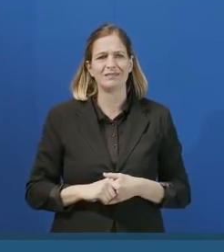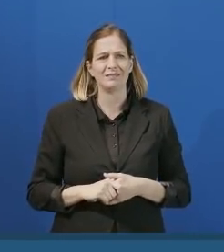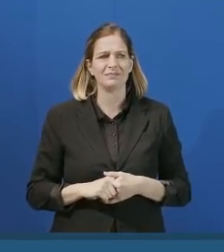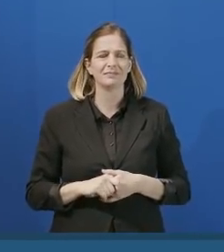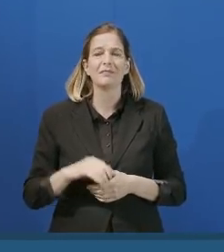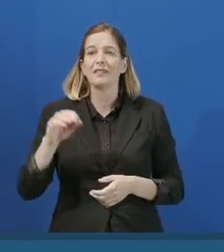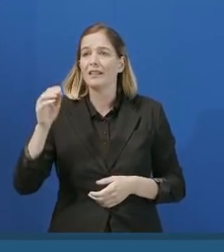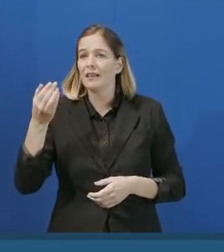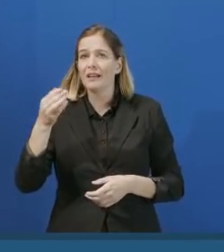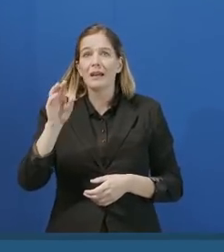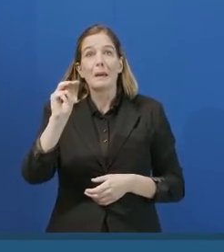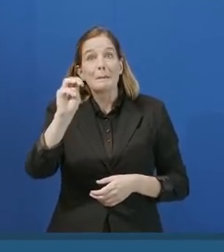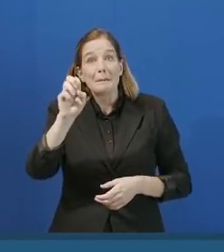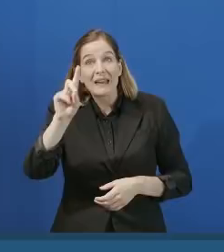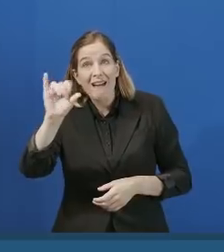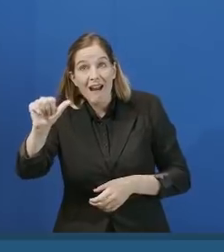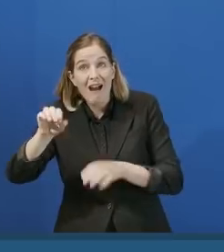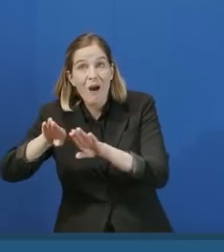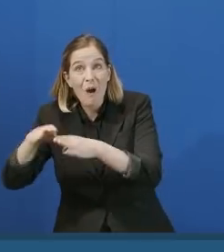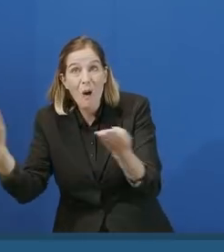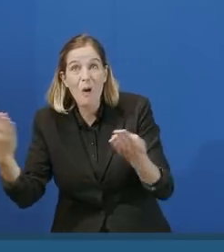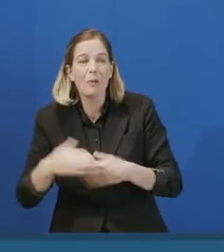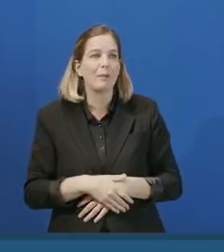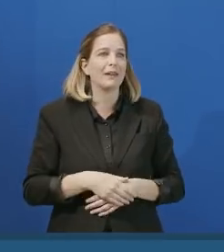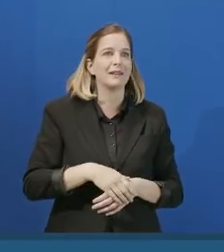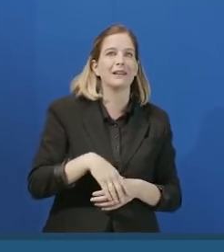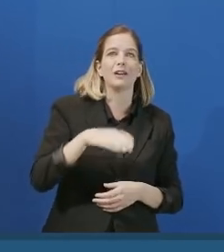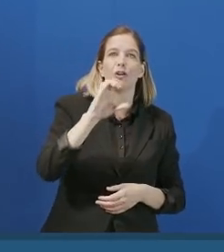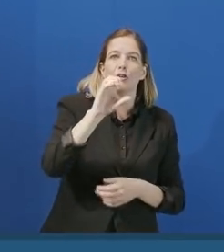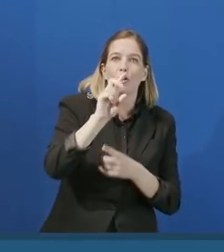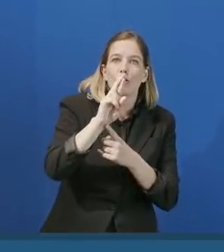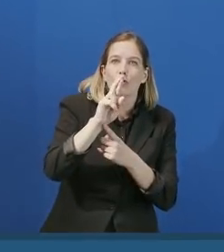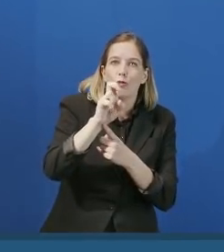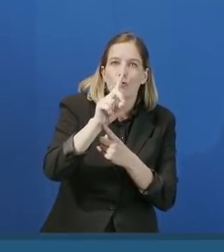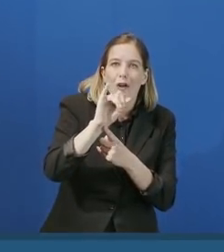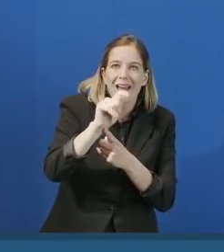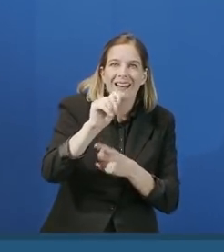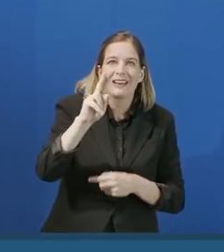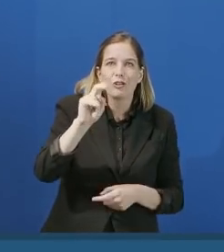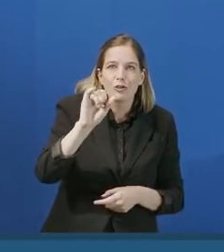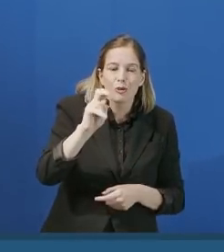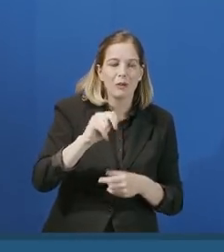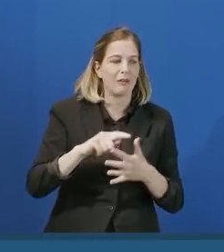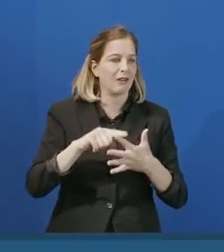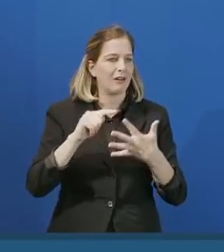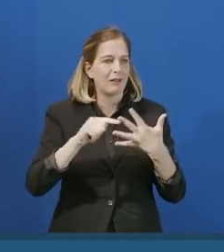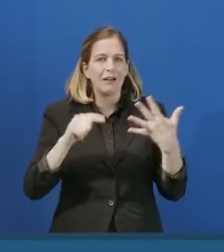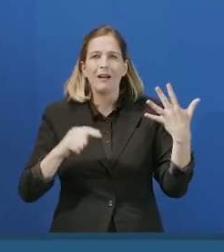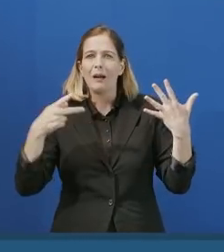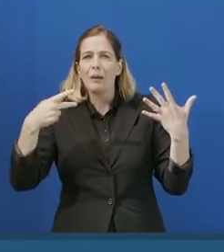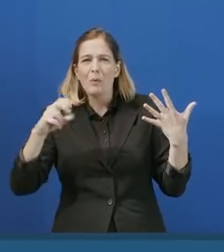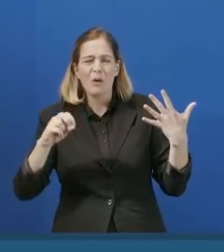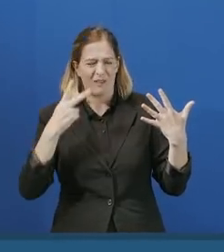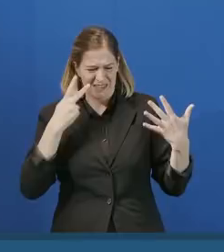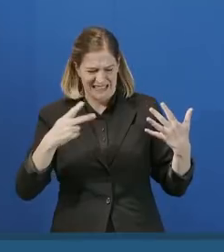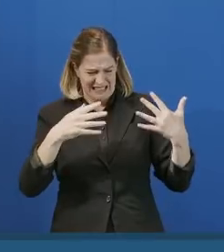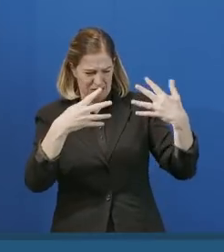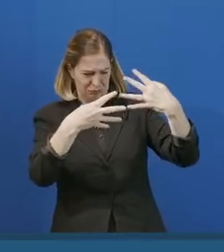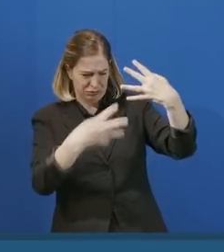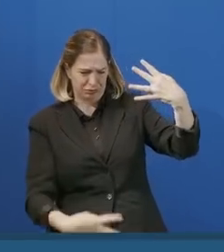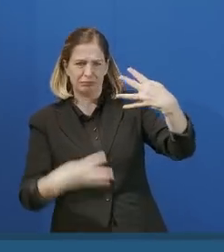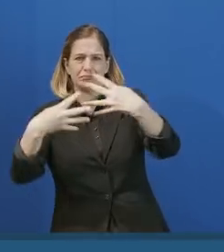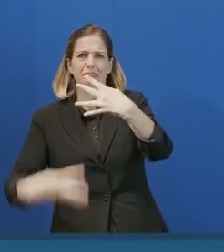open along with banks, credit unions, critical trades, postal services, laundry services,